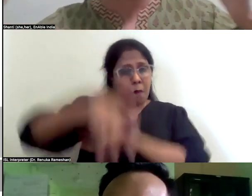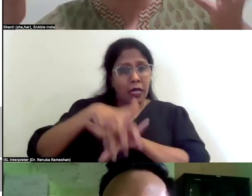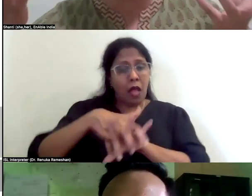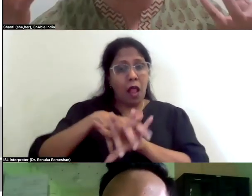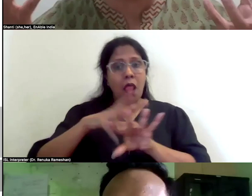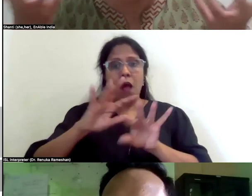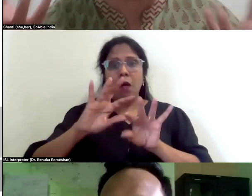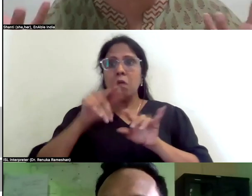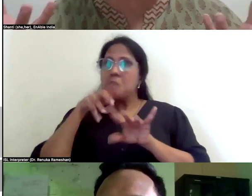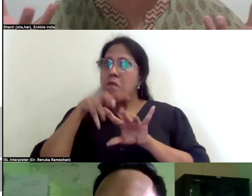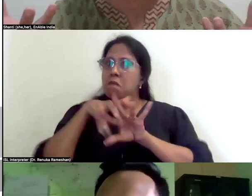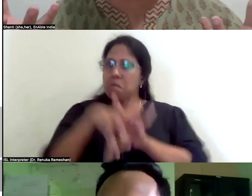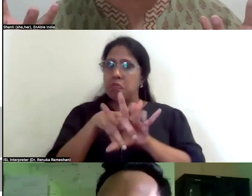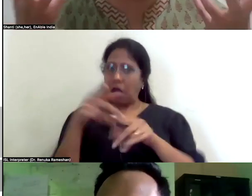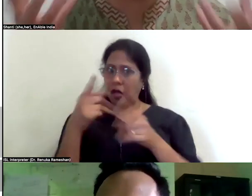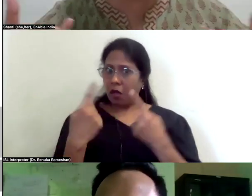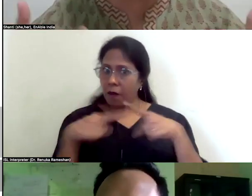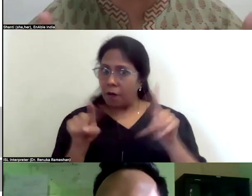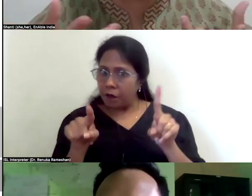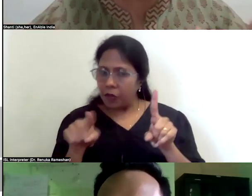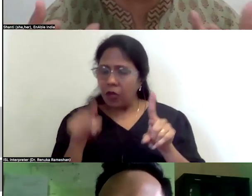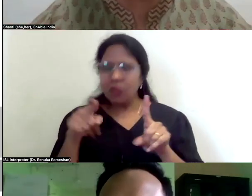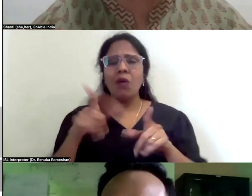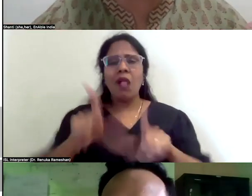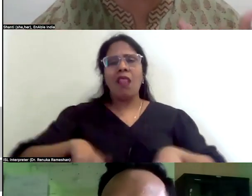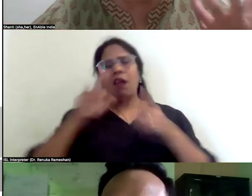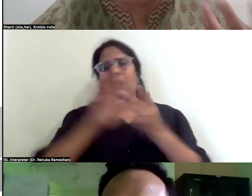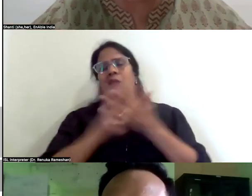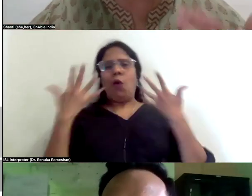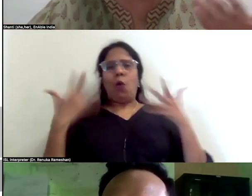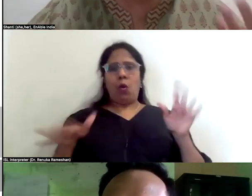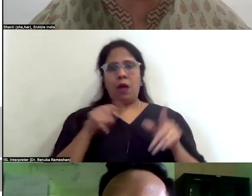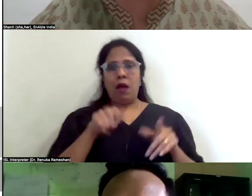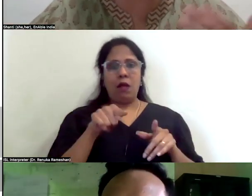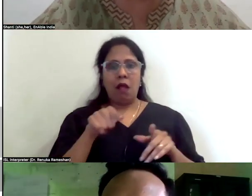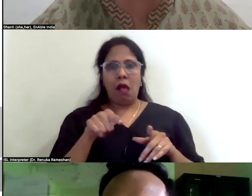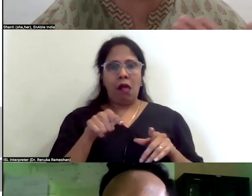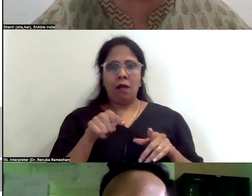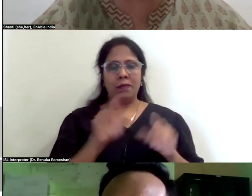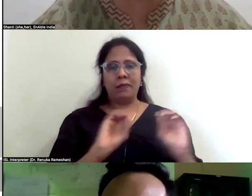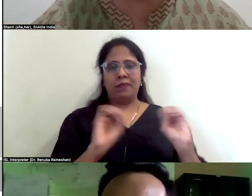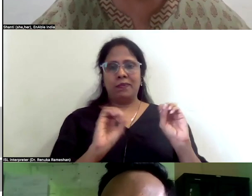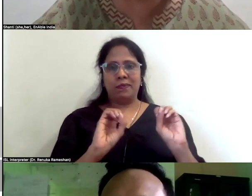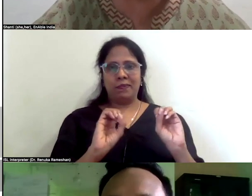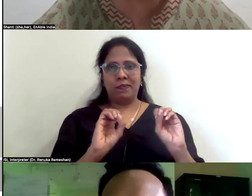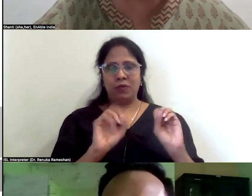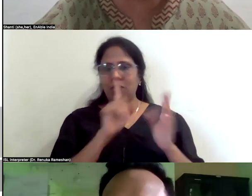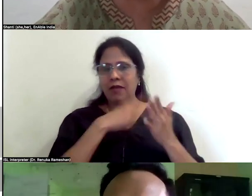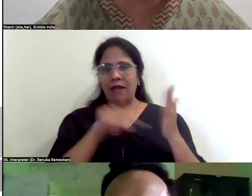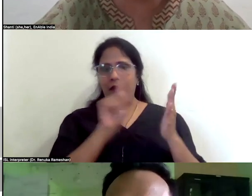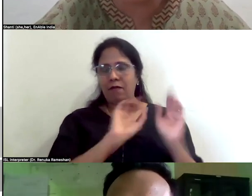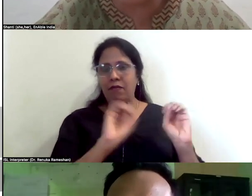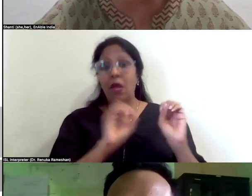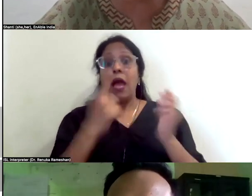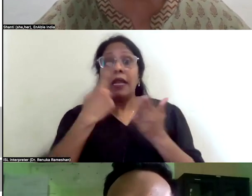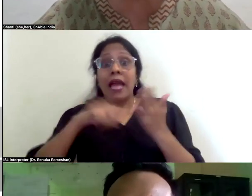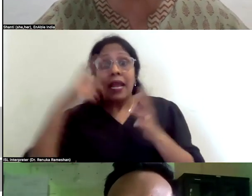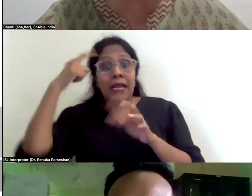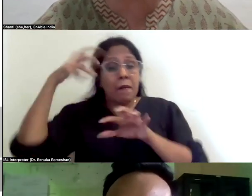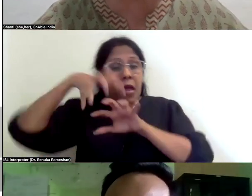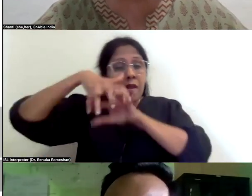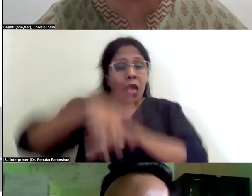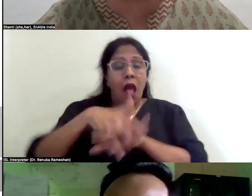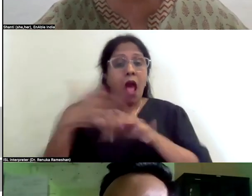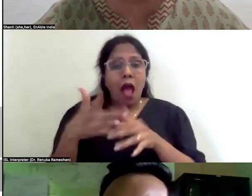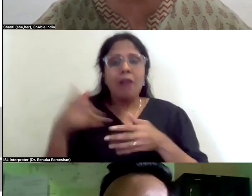life is over is not true. The right mental model is that you can do your education, employment, and marriage. Did it help